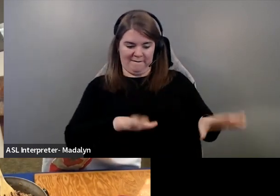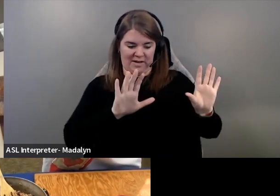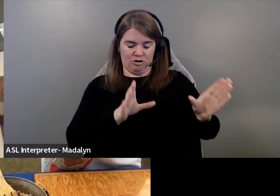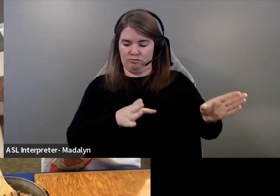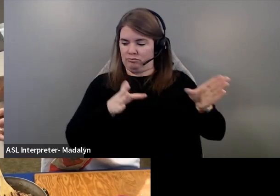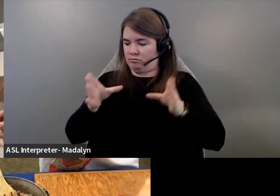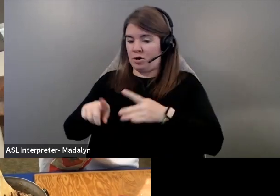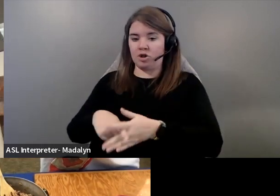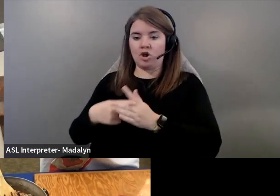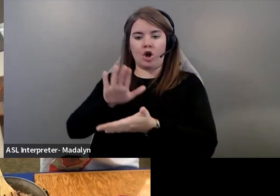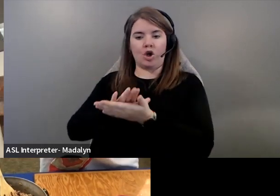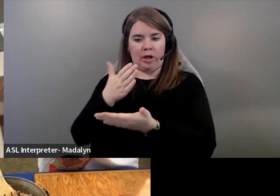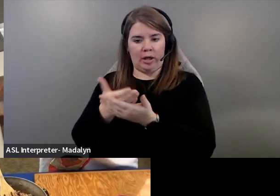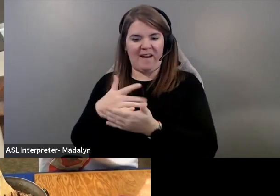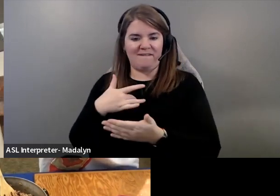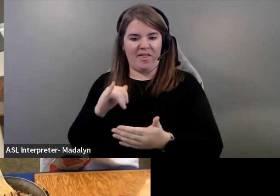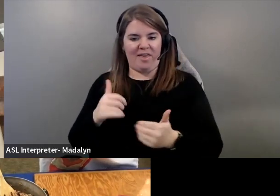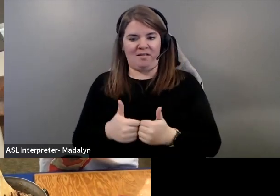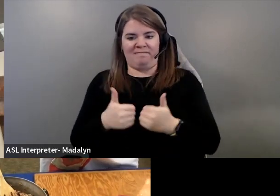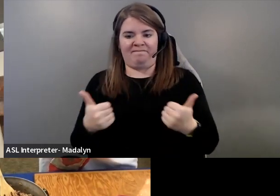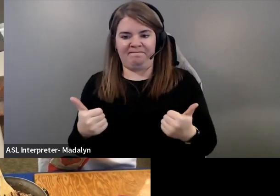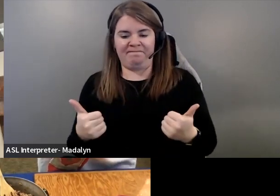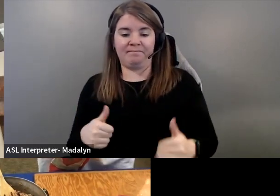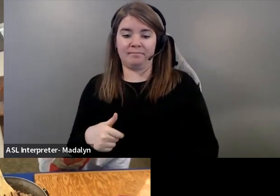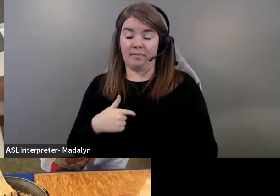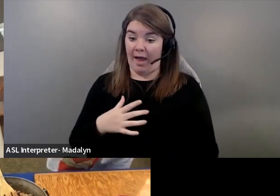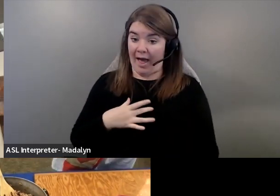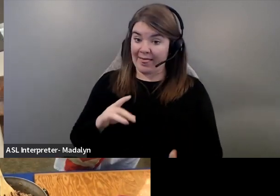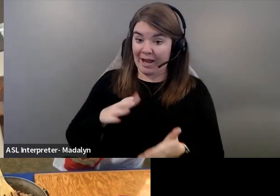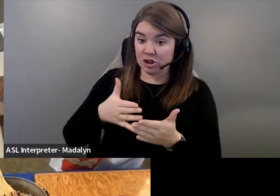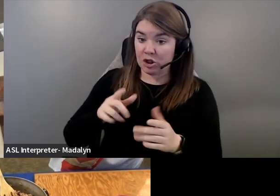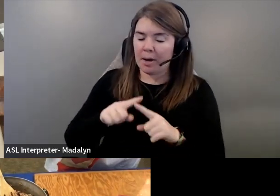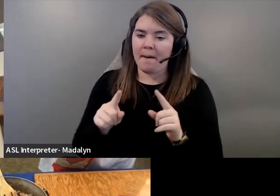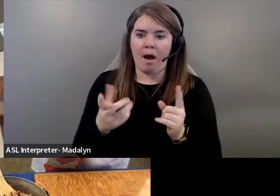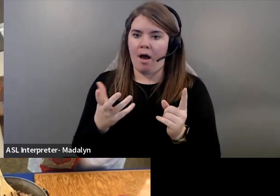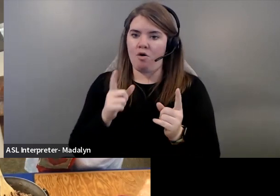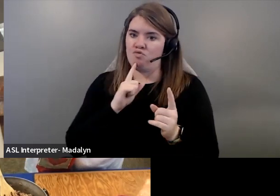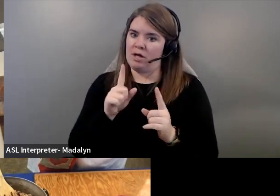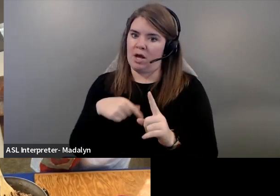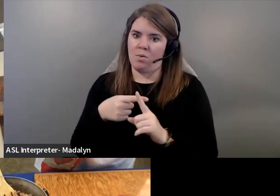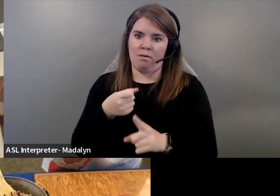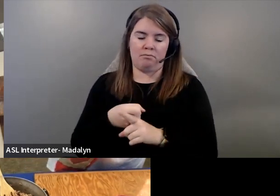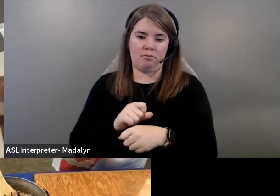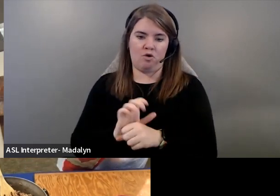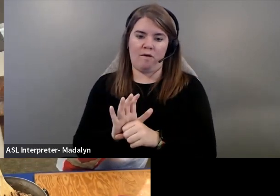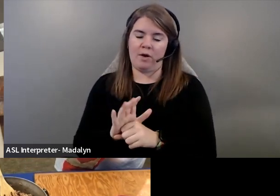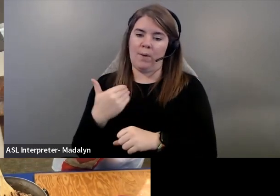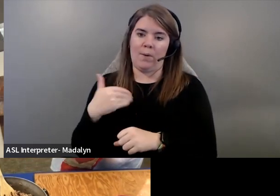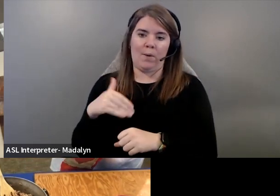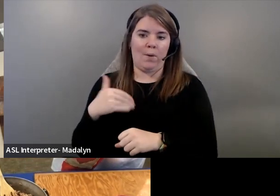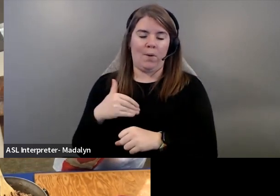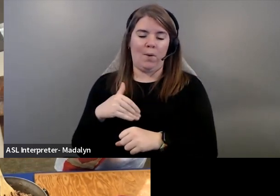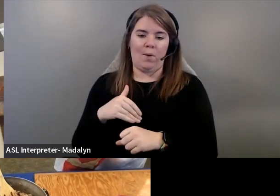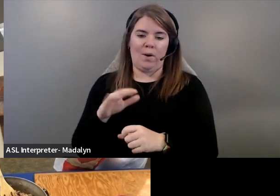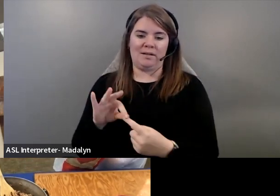that pandemic, more than I ever had before. And I like to cook, but more than I ever had before. And it made the difference for